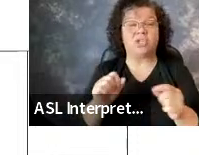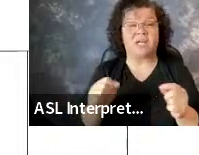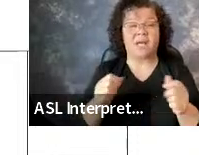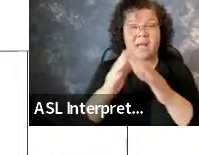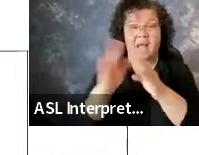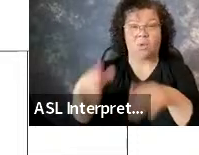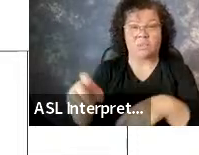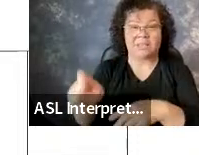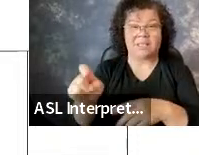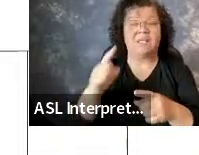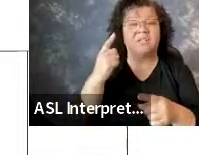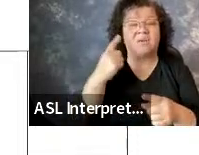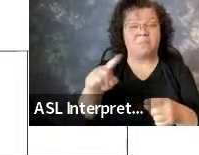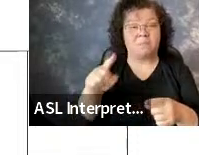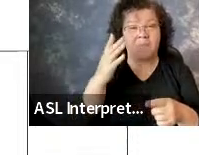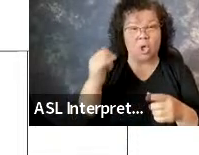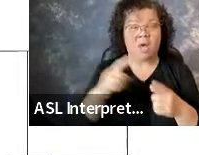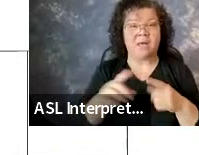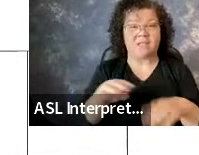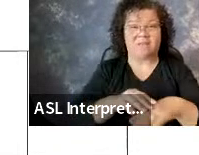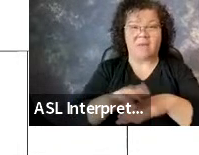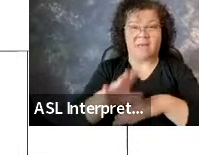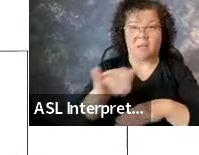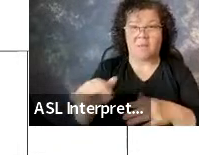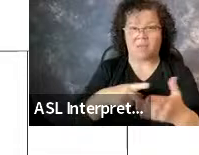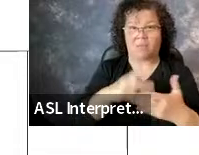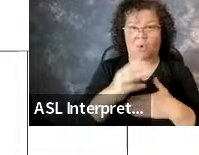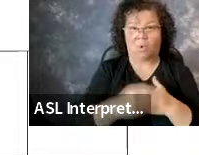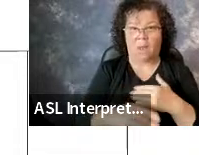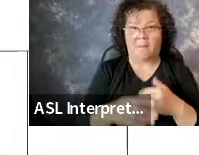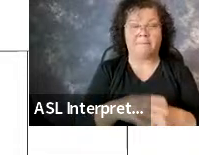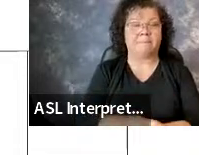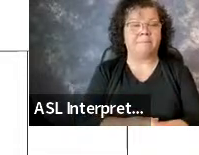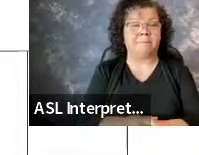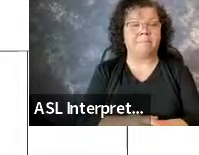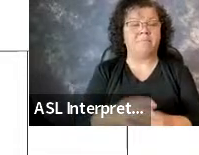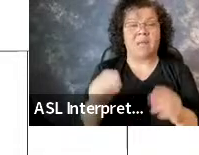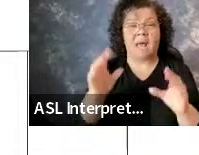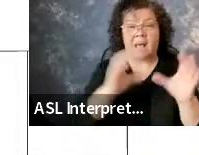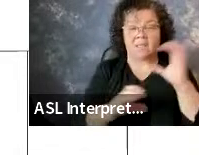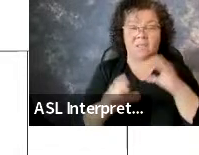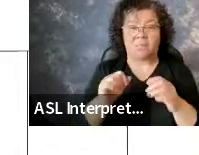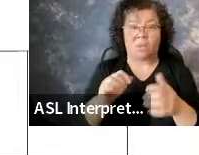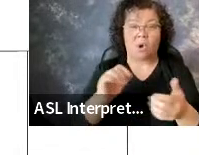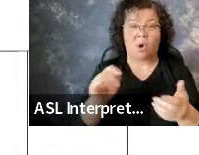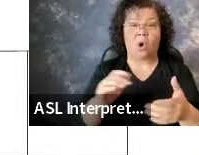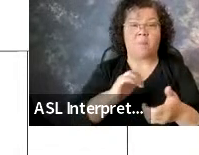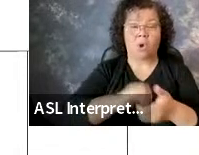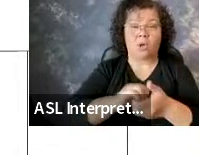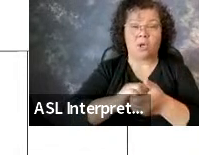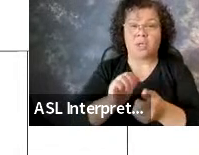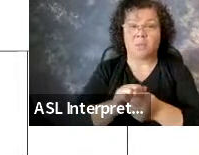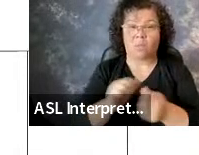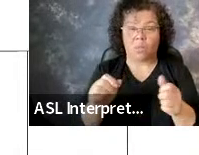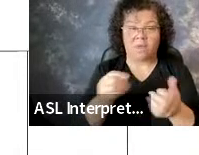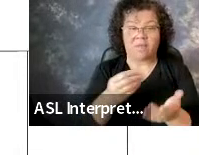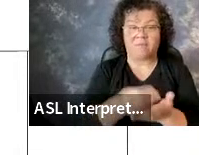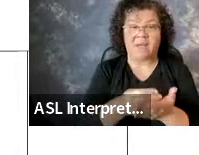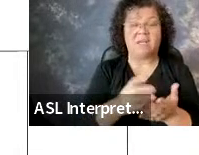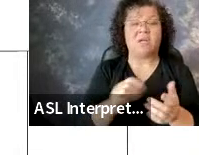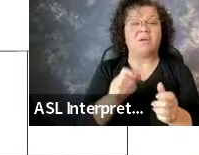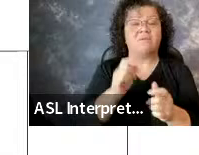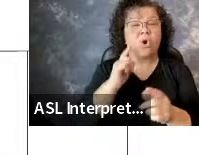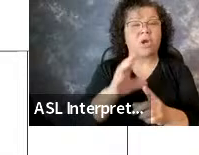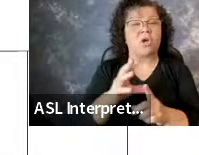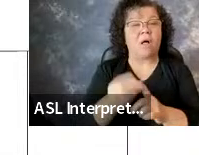experiencing unsheltered homelessness affected by the program. Explore partnerships and funding options with agencies providing culturally